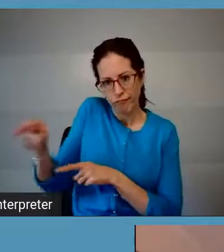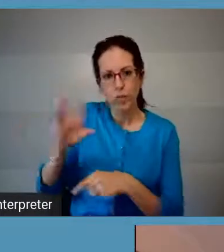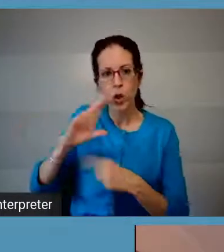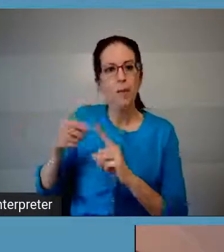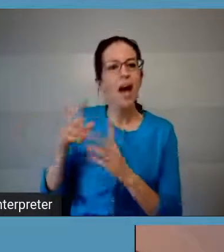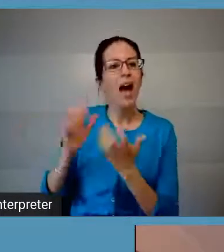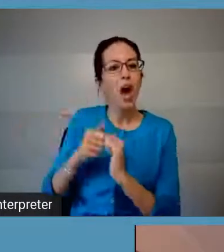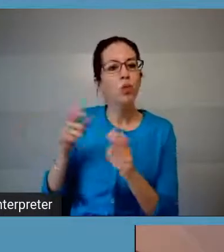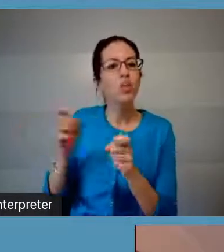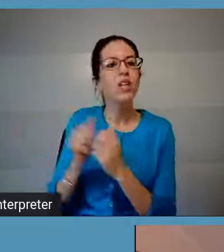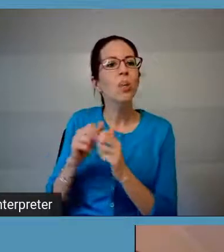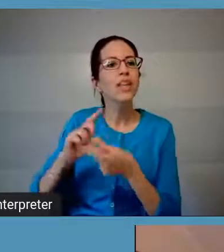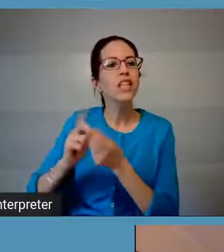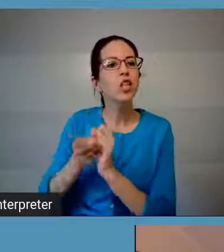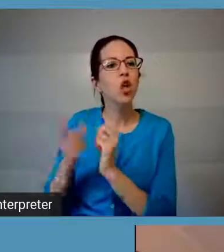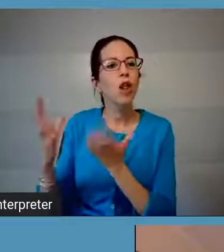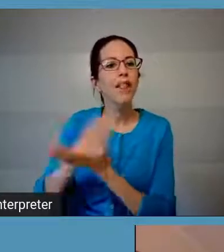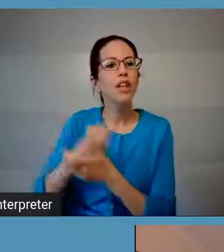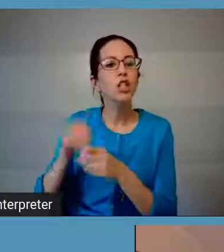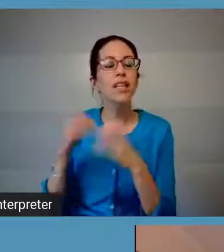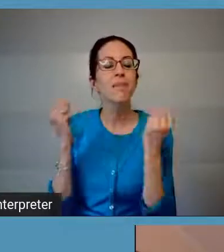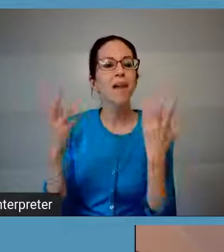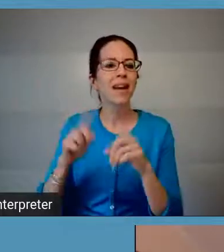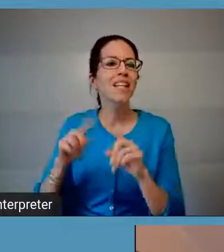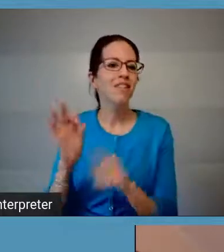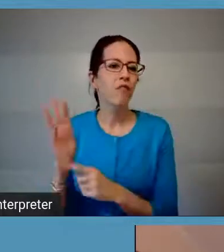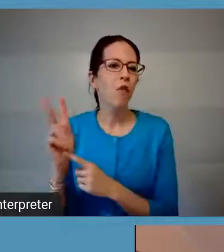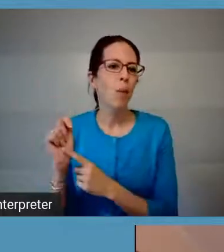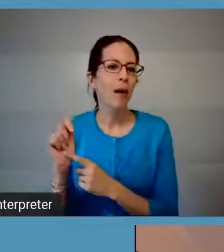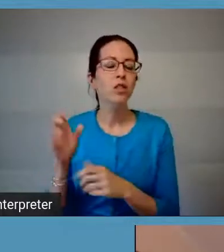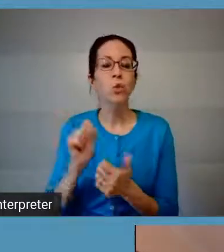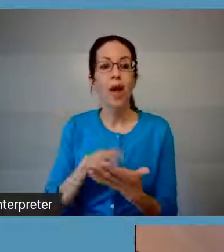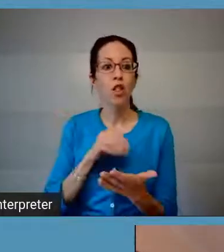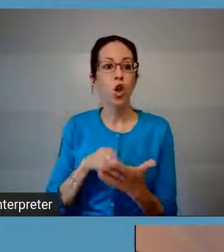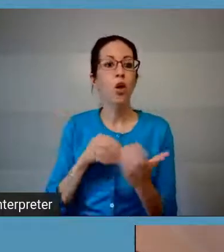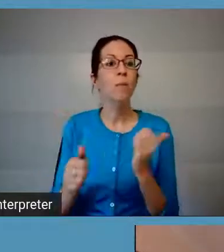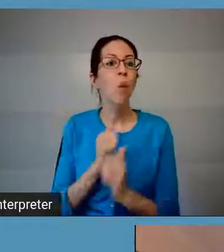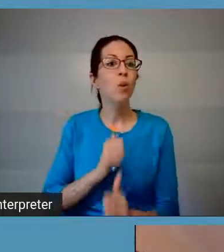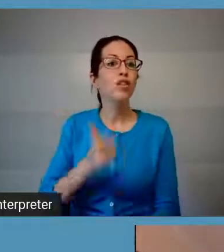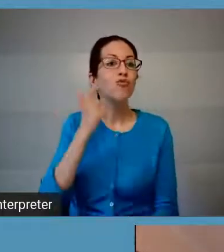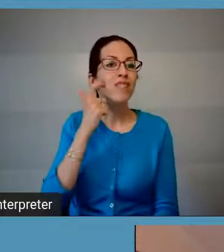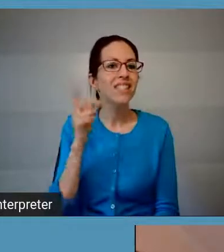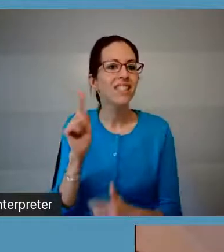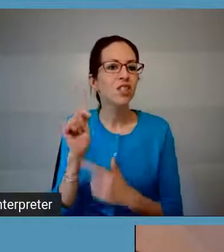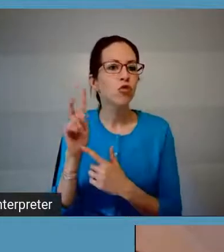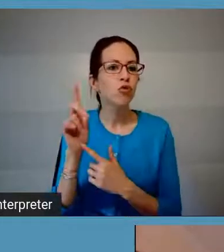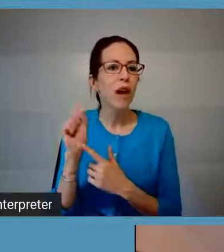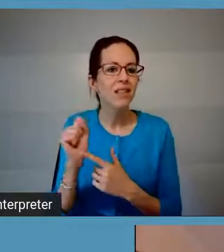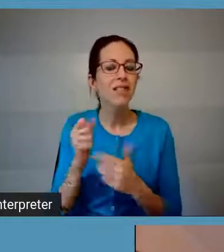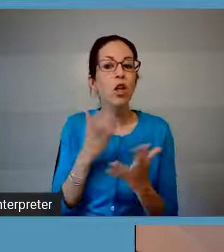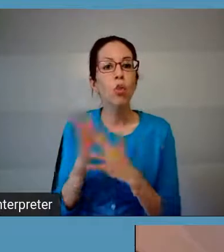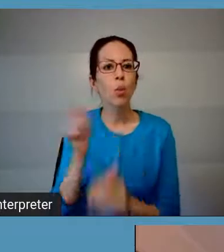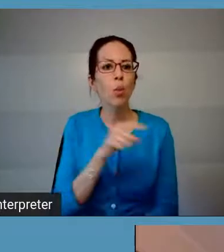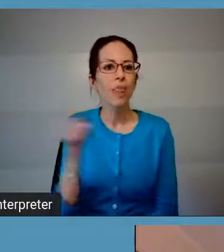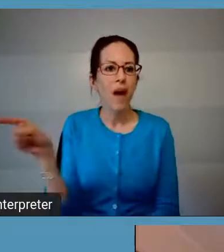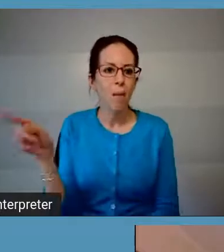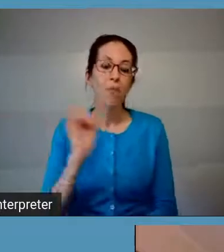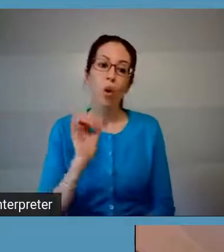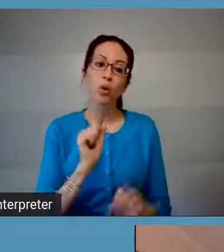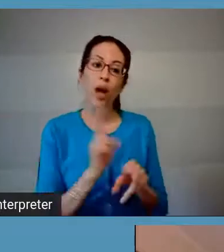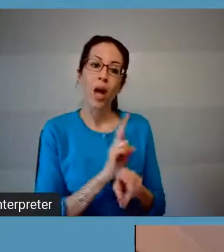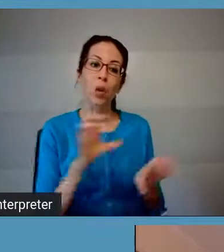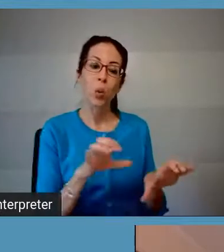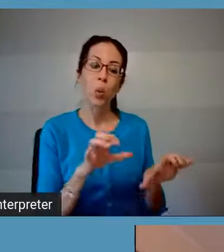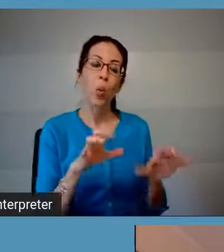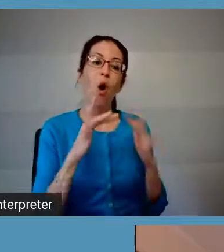collections in a lot of different formats. And you can usually learn what the latest trends are through them. You can also do online stuff through